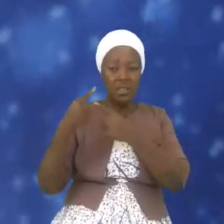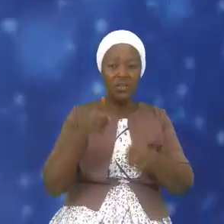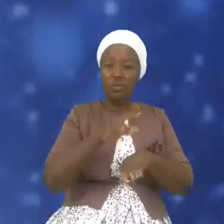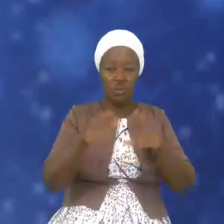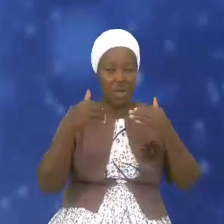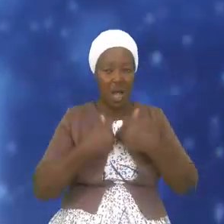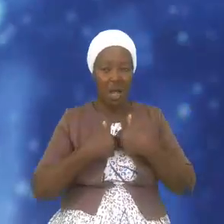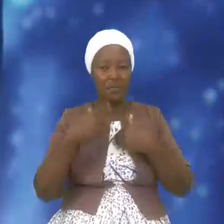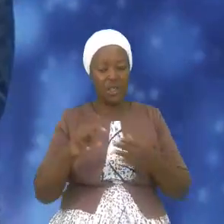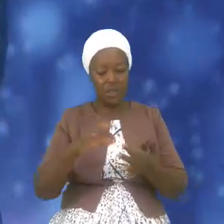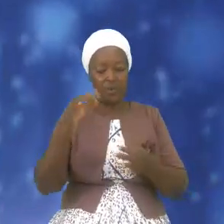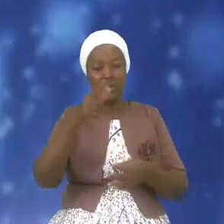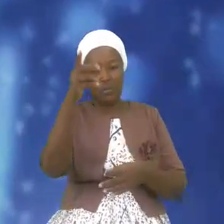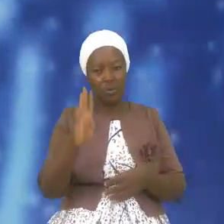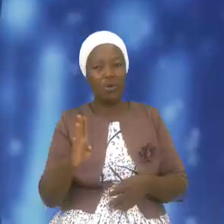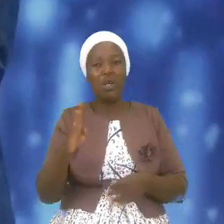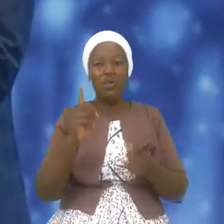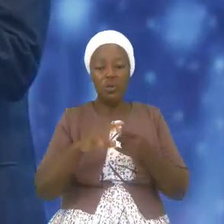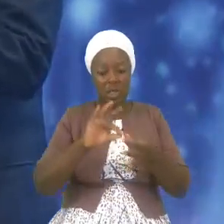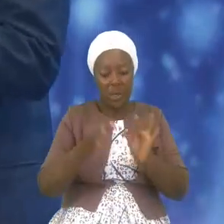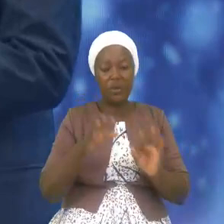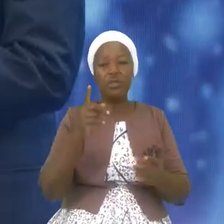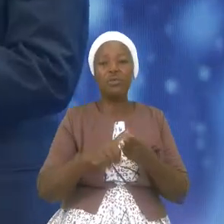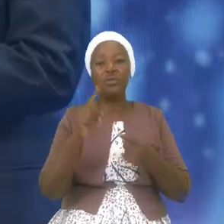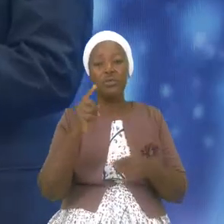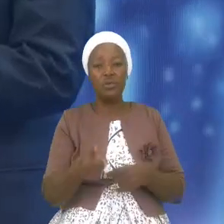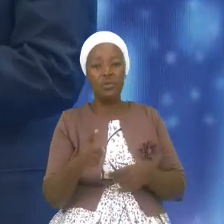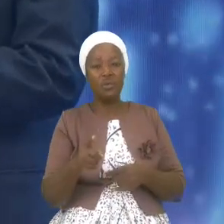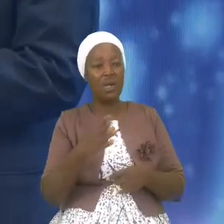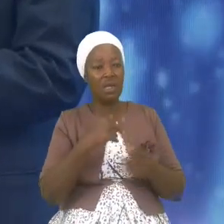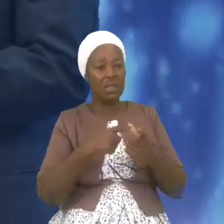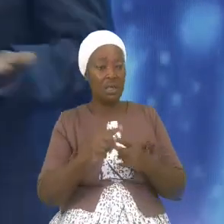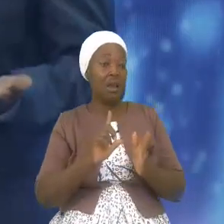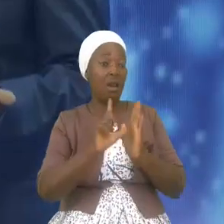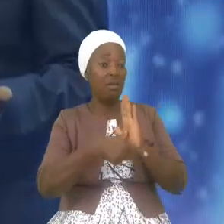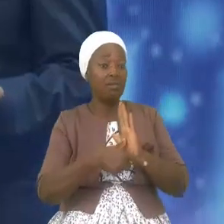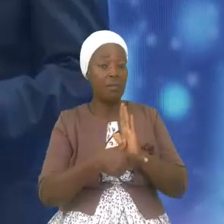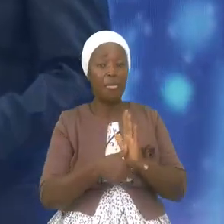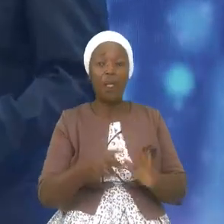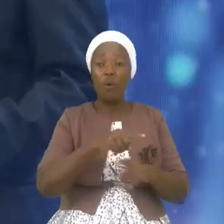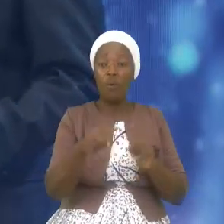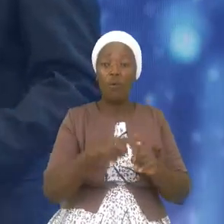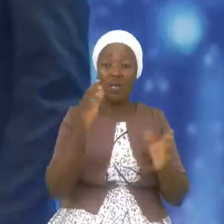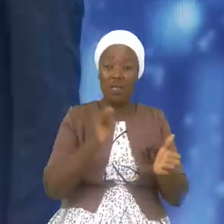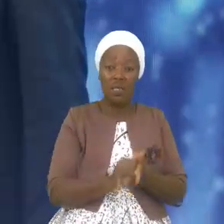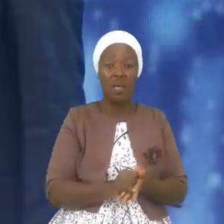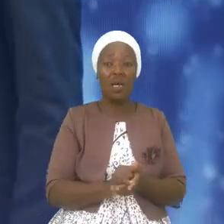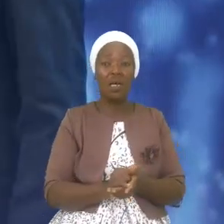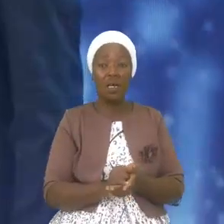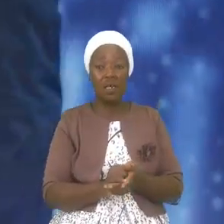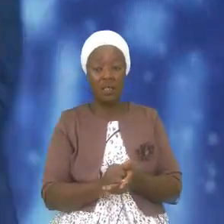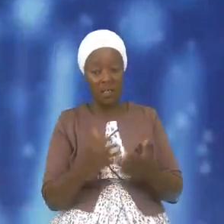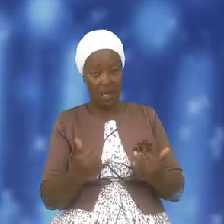you. And eventually, when that hand appeared and he saw the writing, he